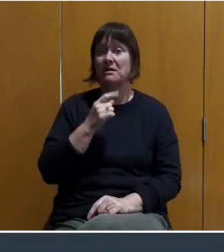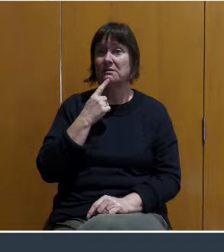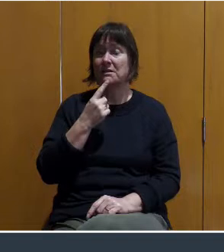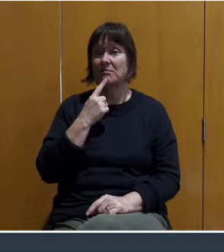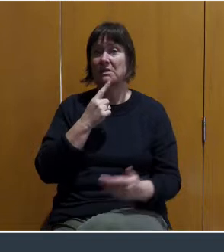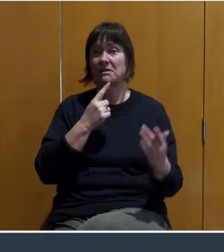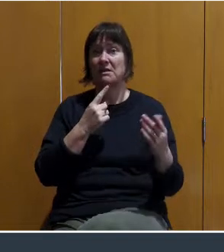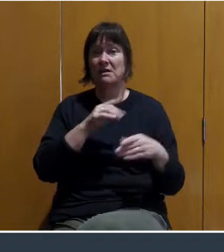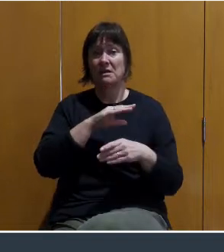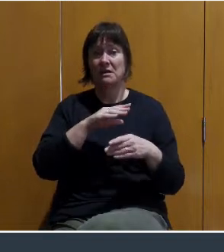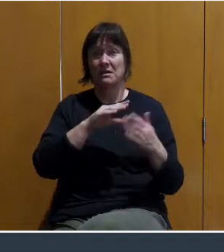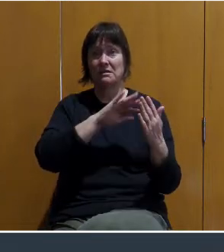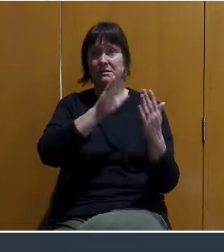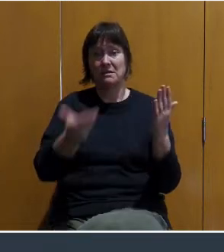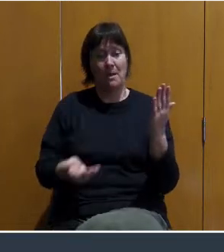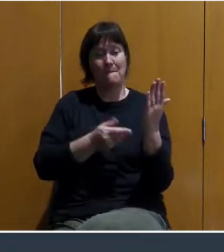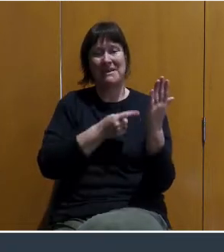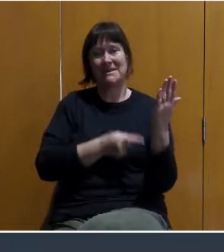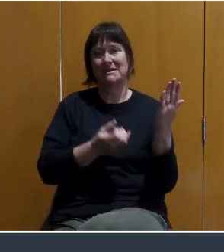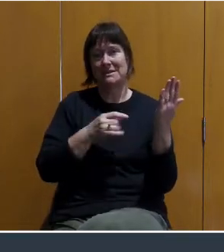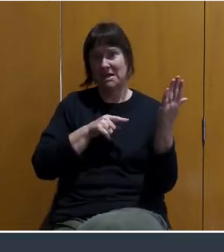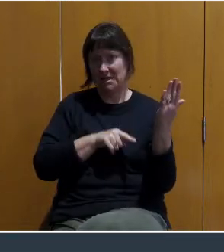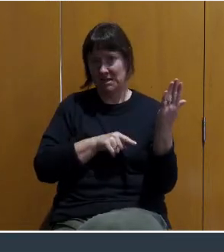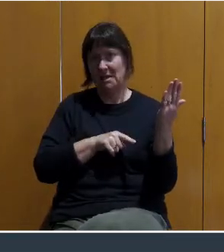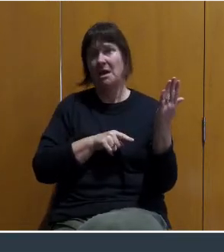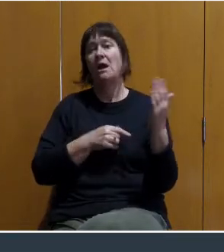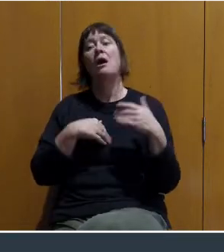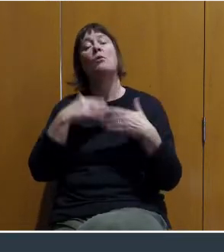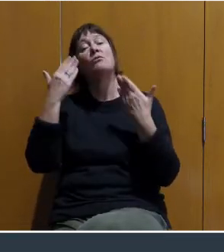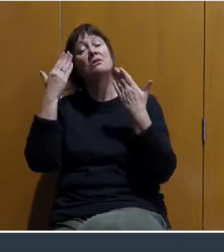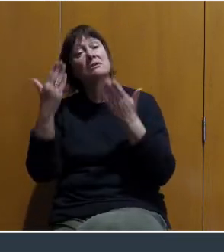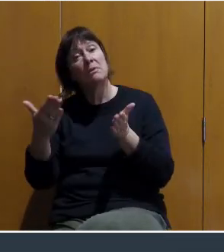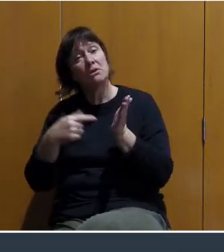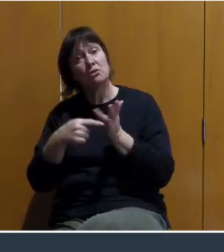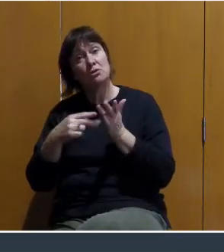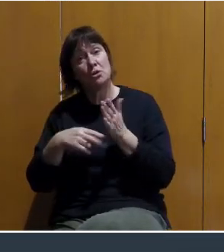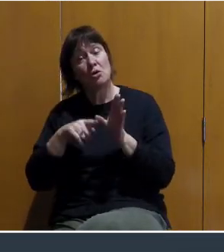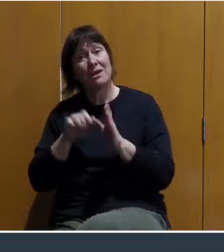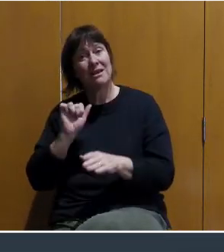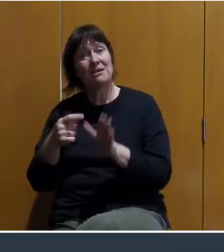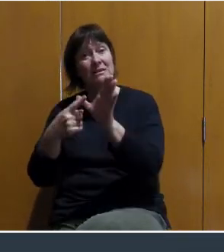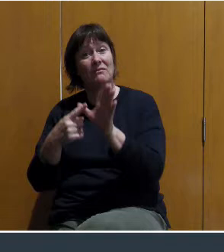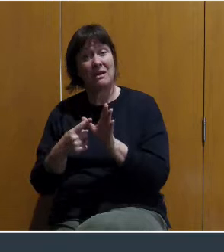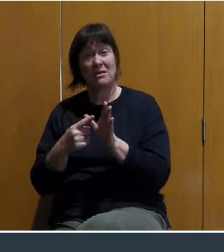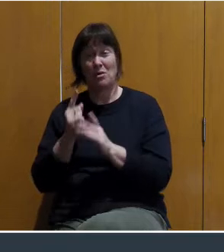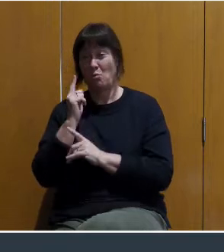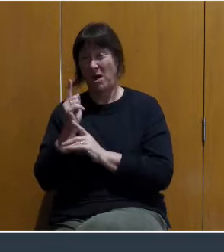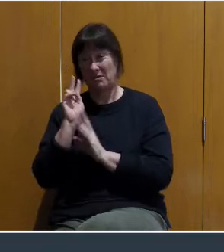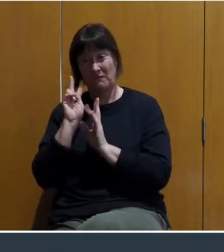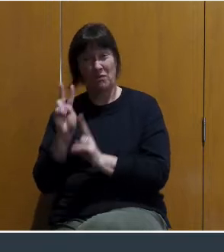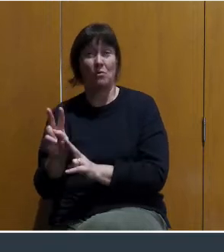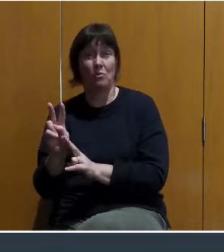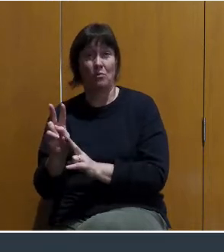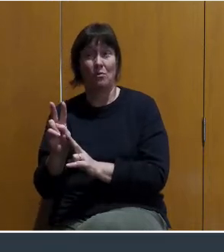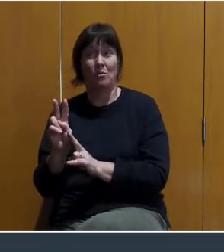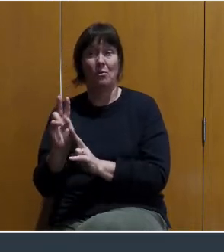Appendix 10, not 1. With all due respect to Tony, his advice is relatively one-dimensional as a wildlife